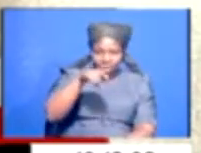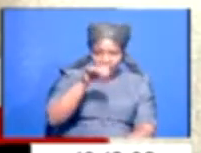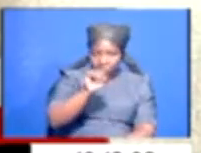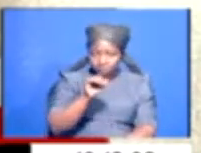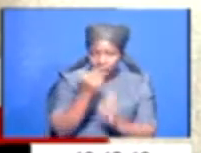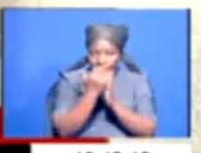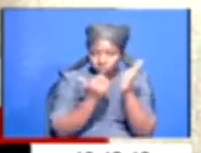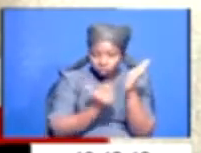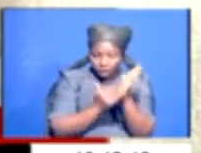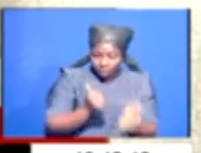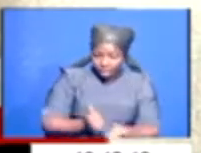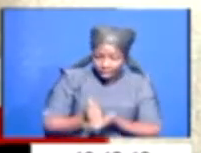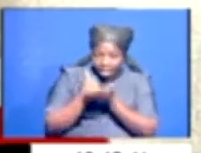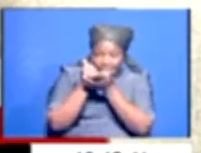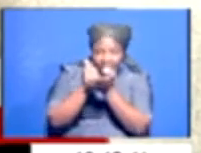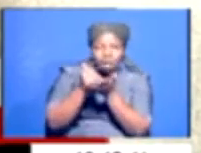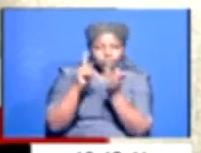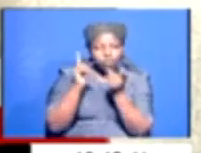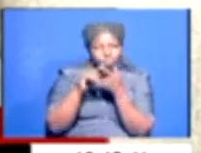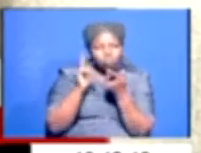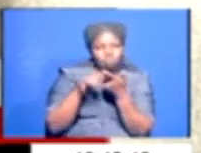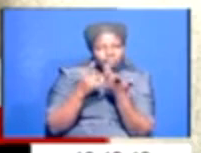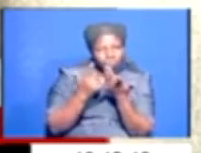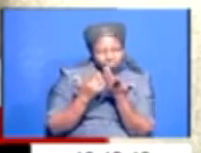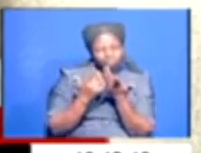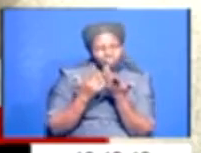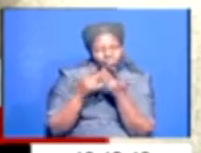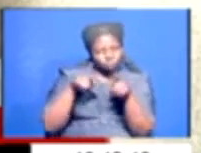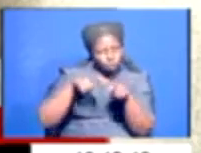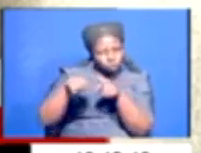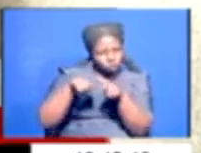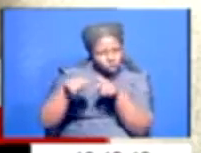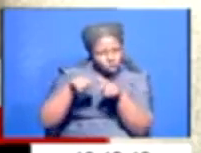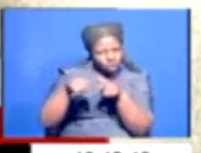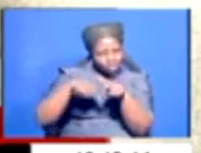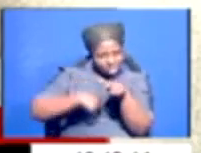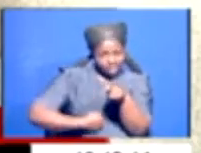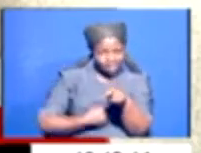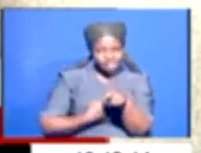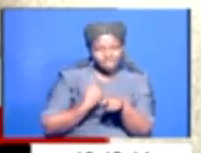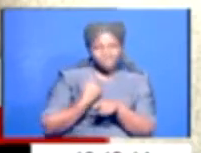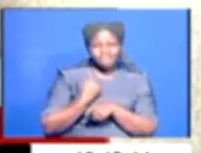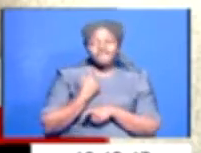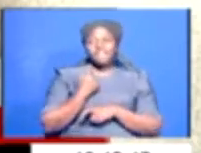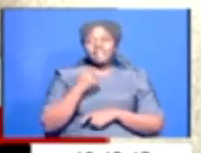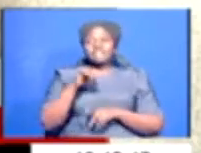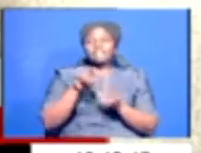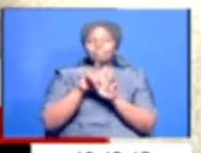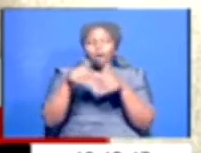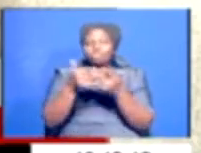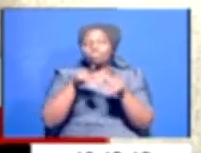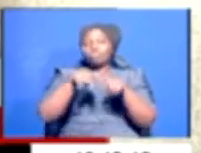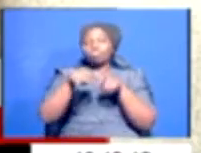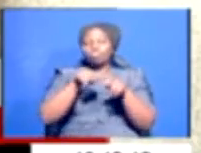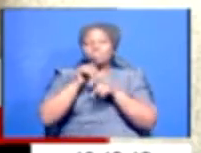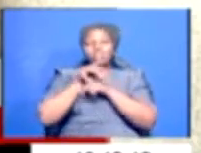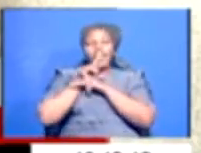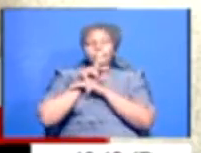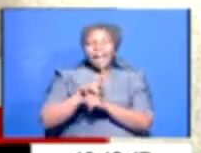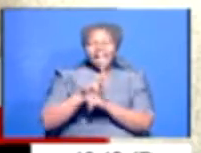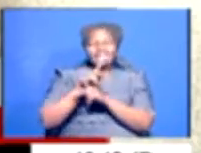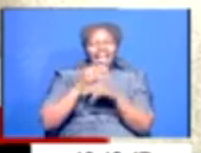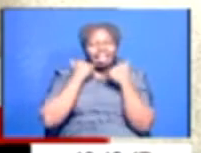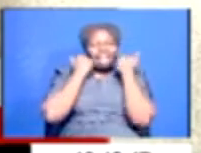kuyasuia hiyo. Kujifunza vile energy control na hizo pressure. Mm-hmm. Yeah. Ukiwa kwa